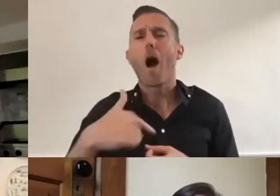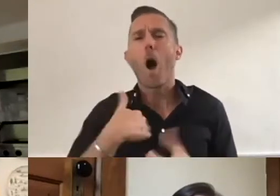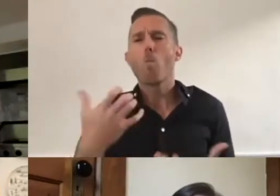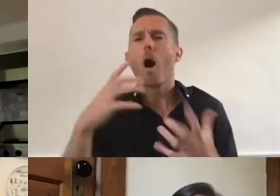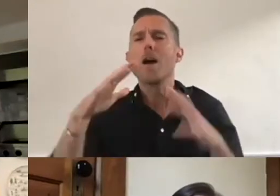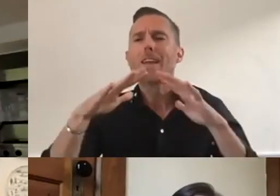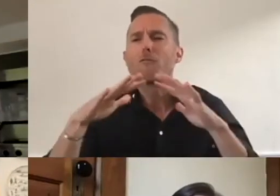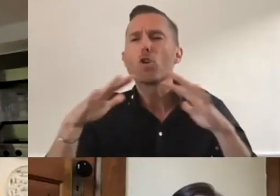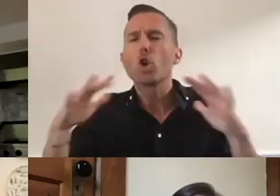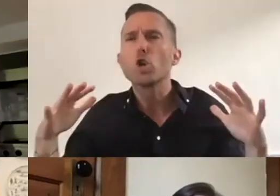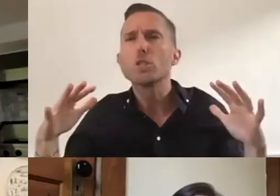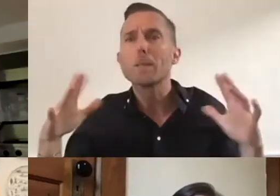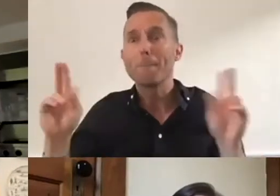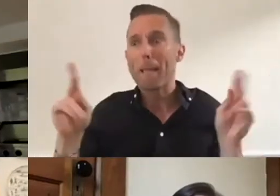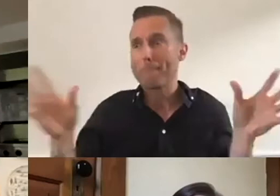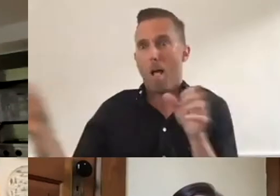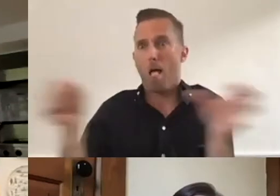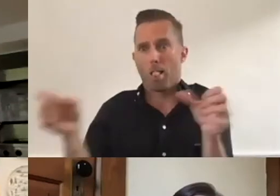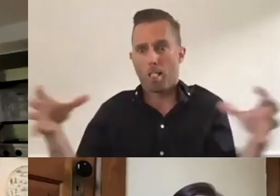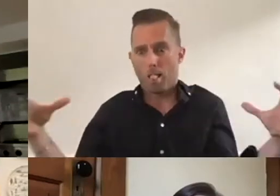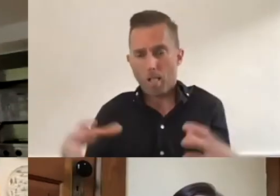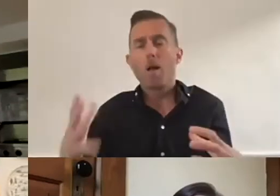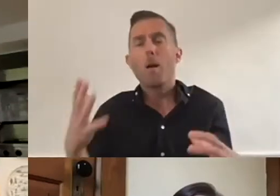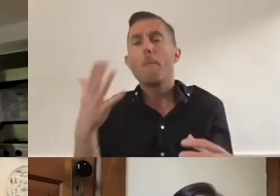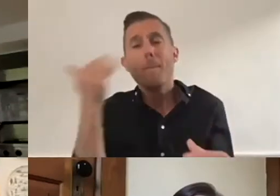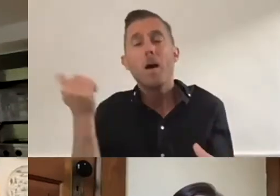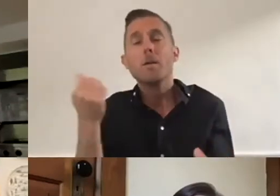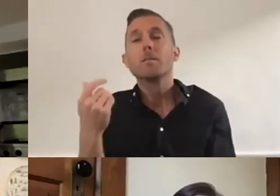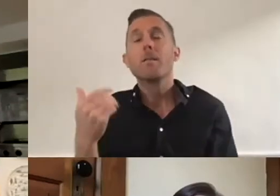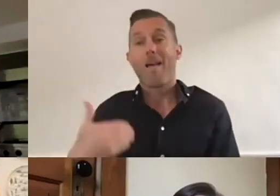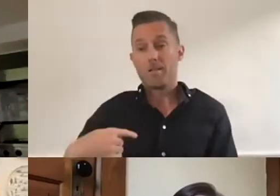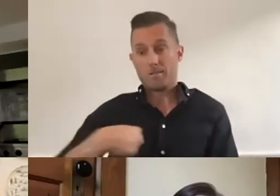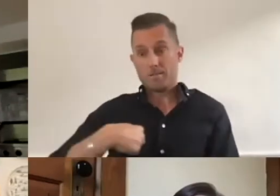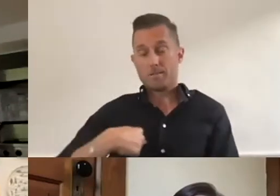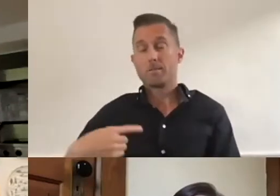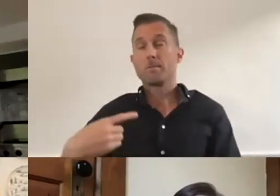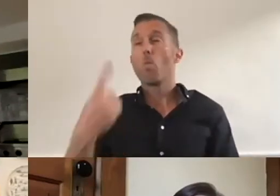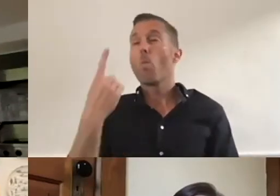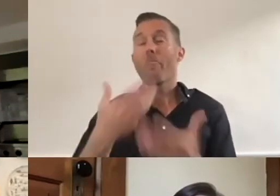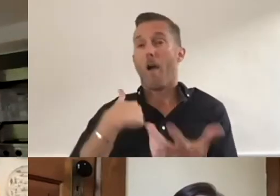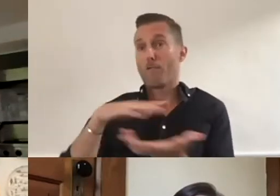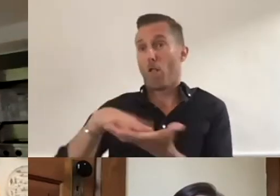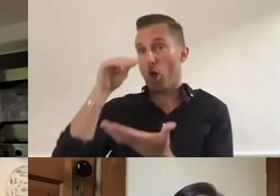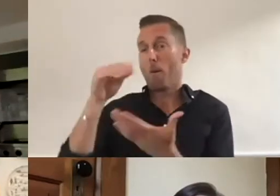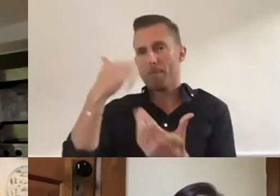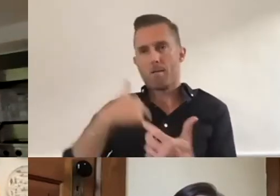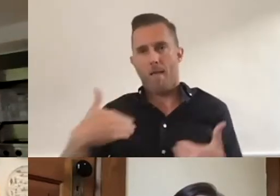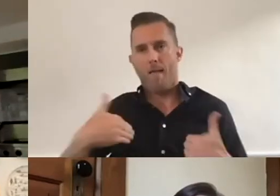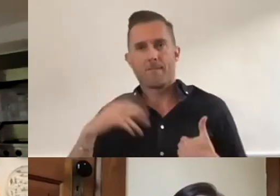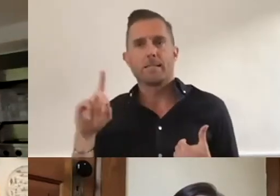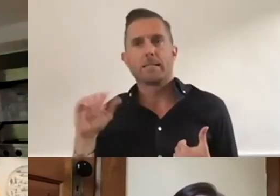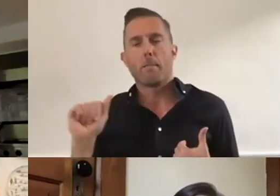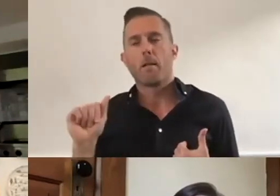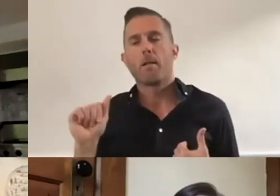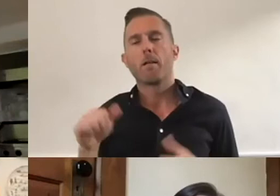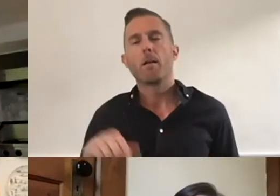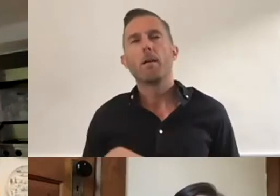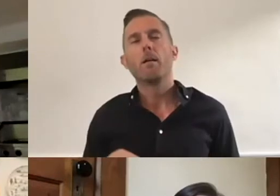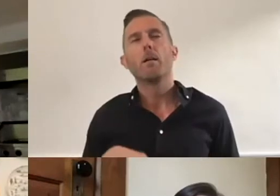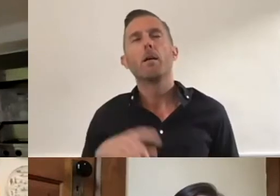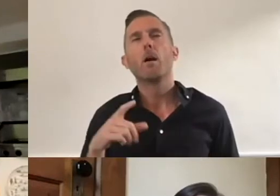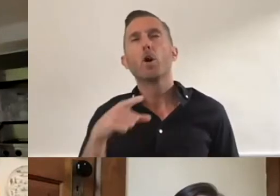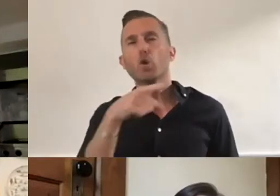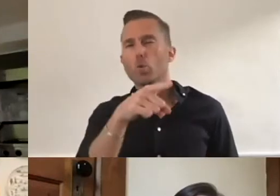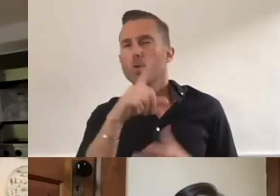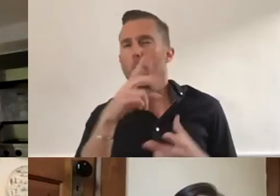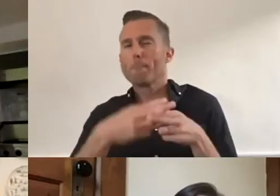diverse people in the room, because one thing having a disability has taught me, especially what you talked about, acquired disability versus